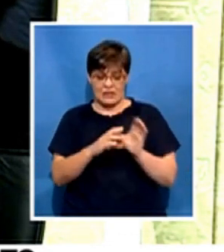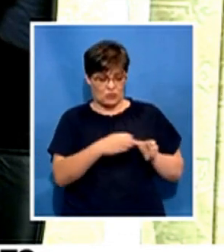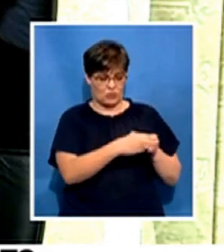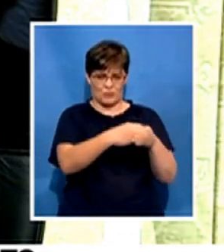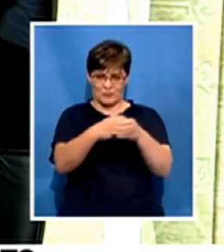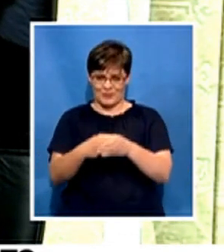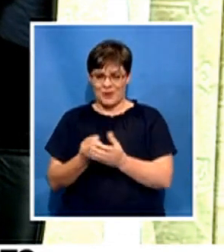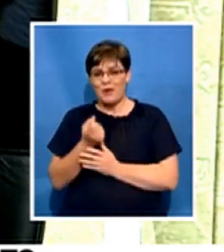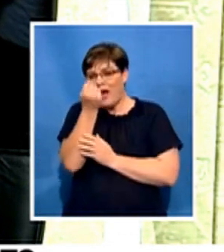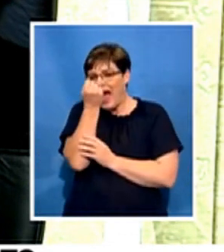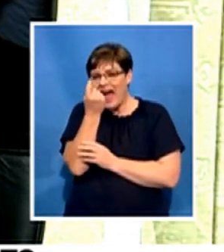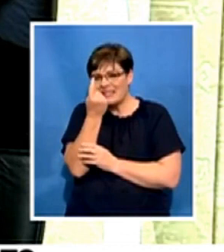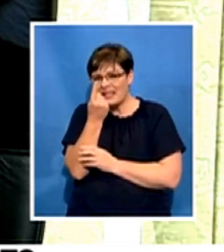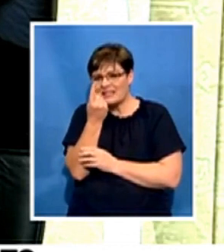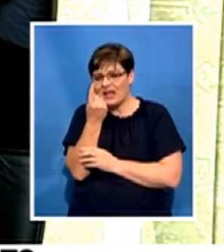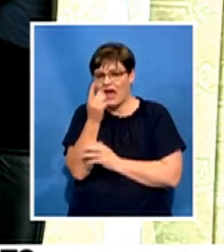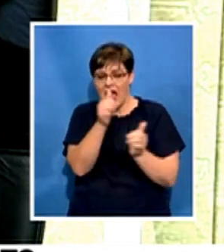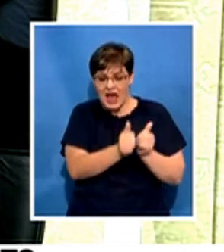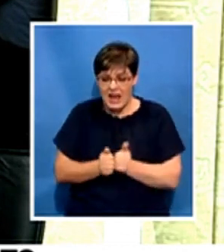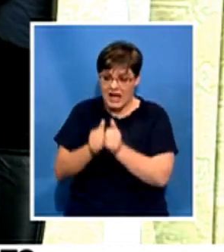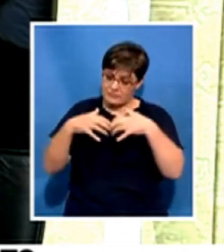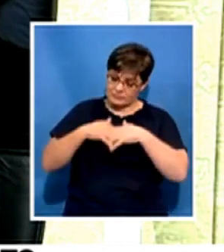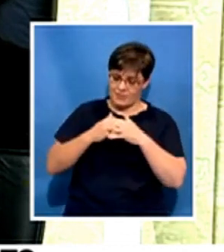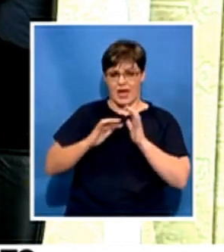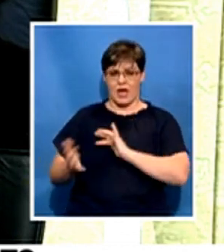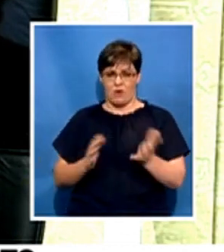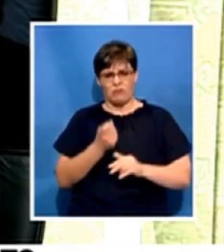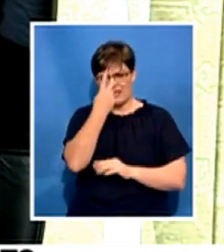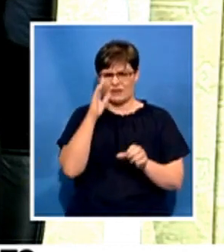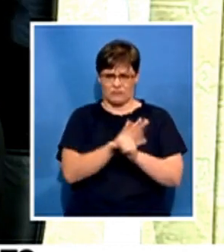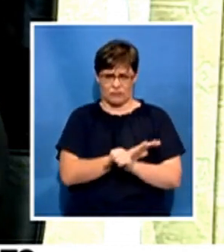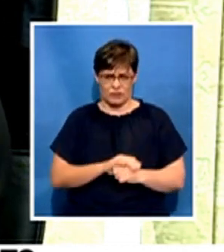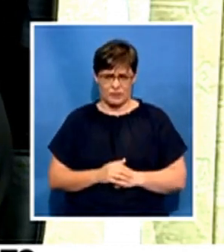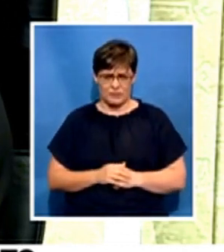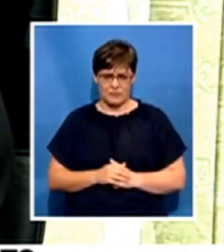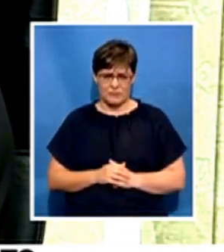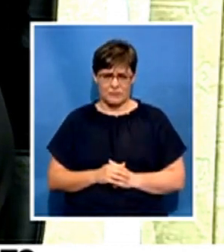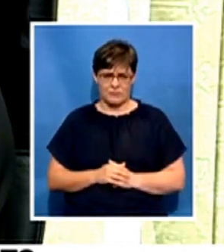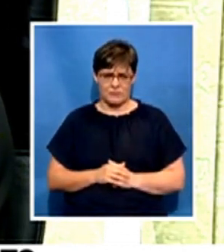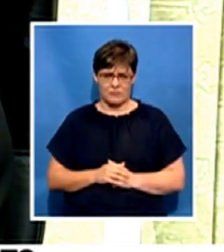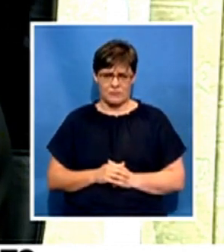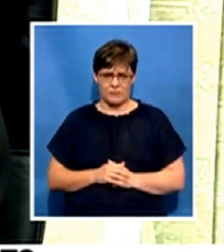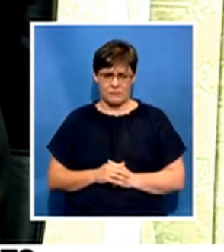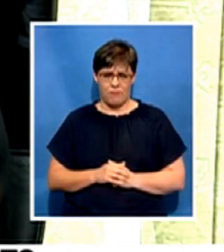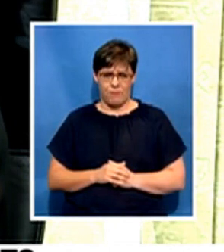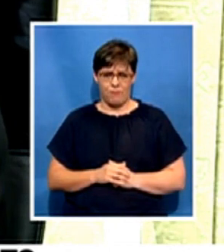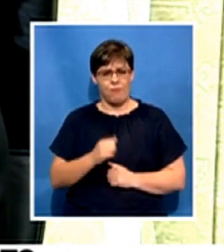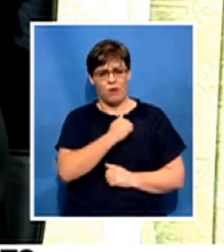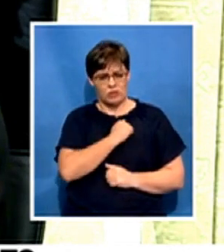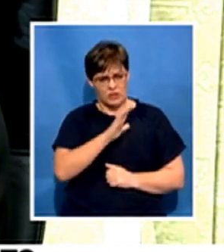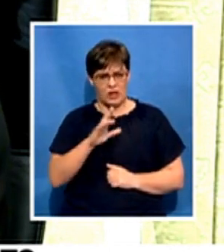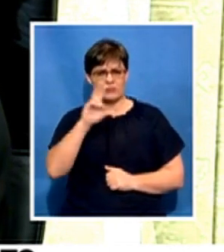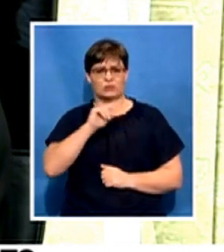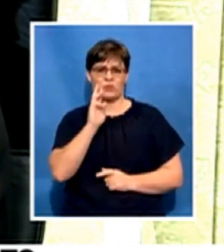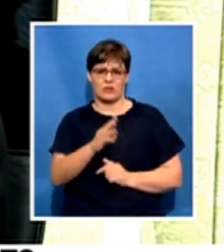formed. And we can, Cosatu will talk, that's why I was saying there's an NGC of the ANC that